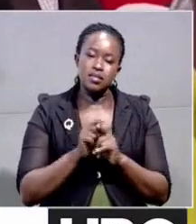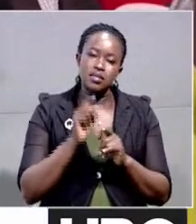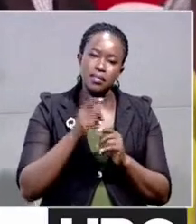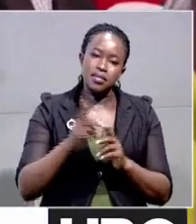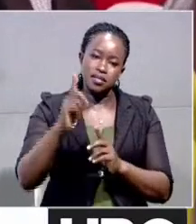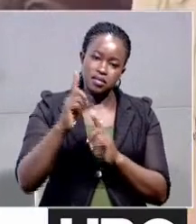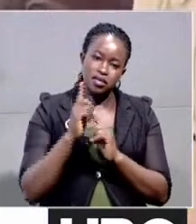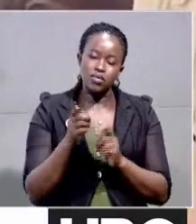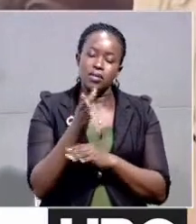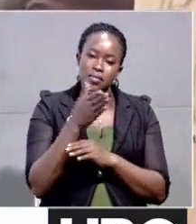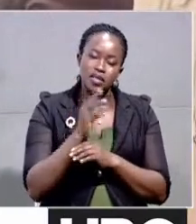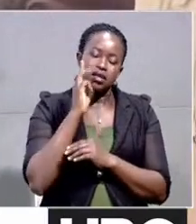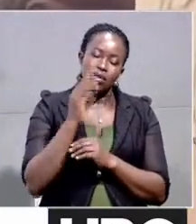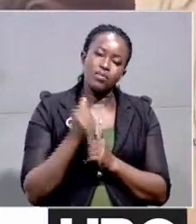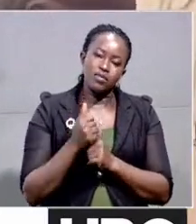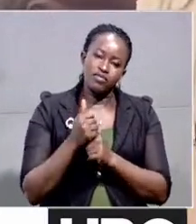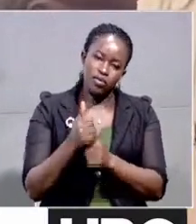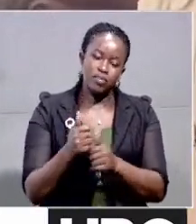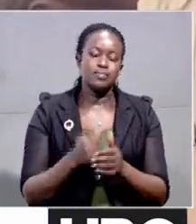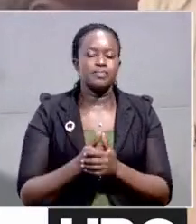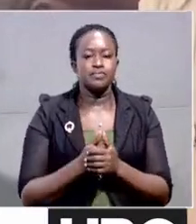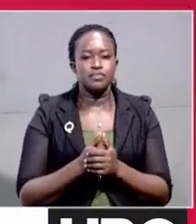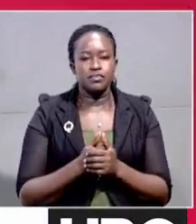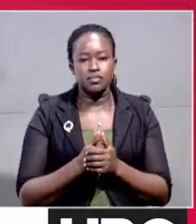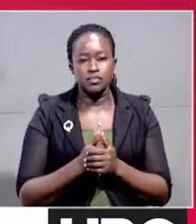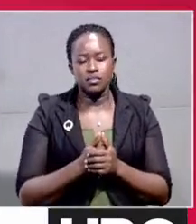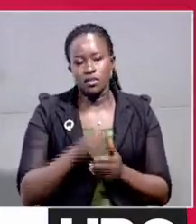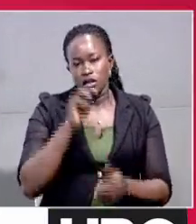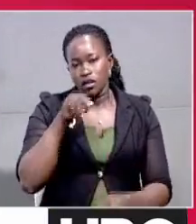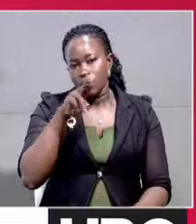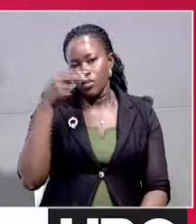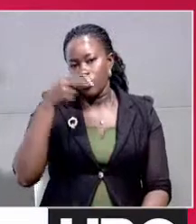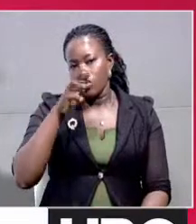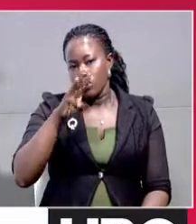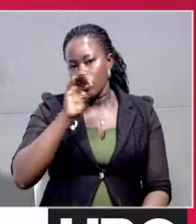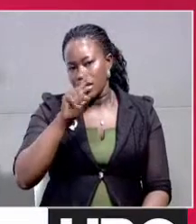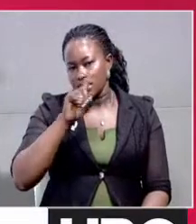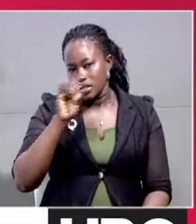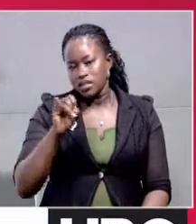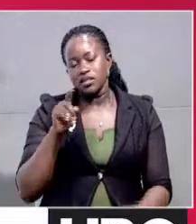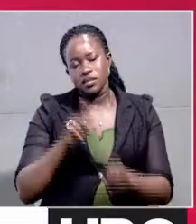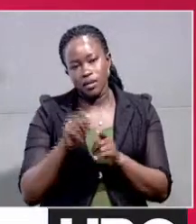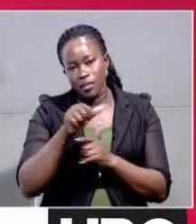Security Minister, retired Major General Jim Mwezi, among other government